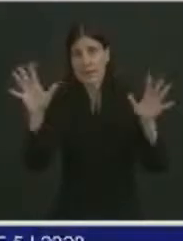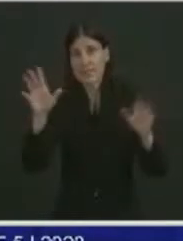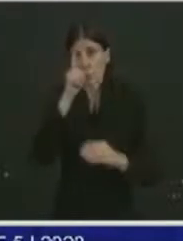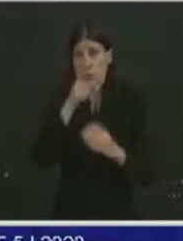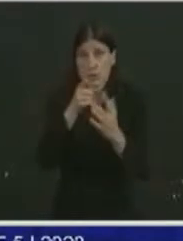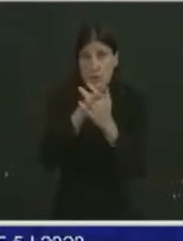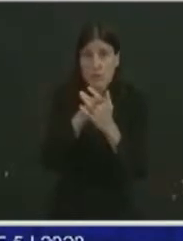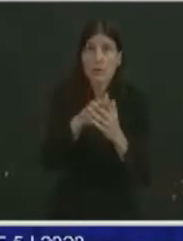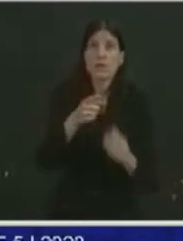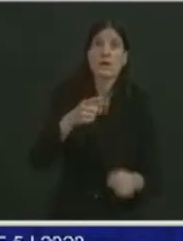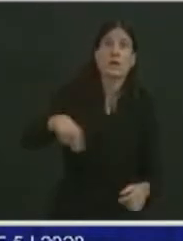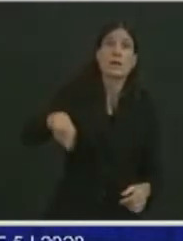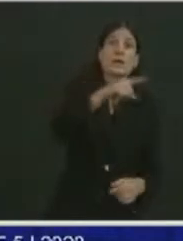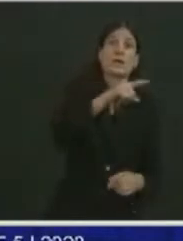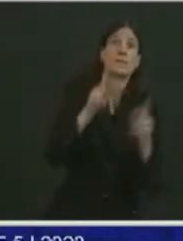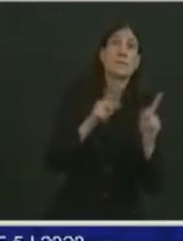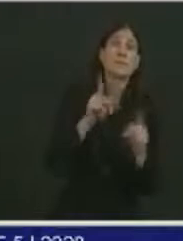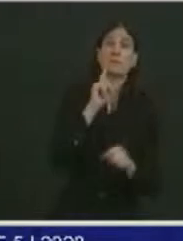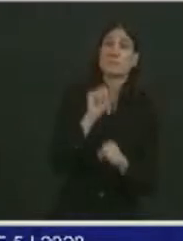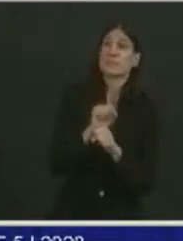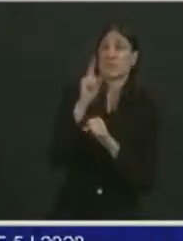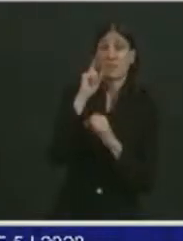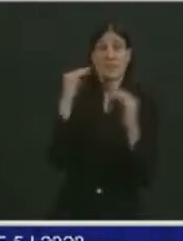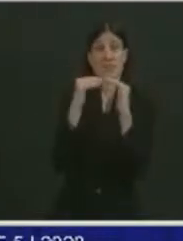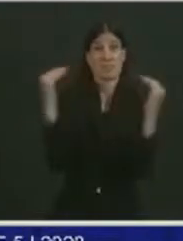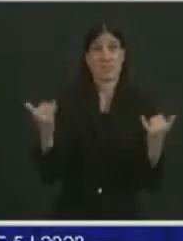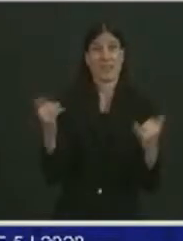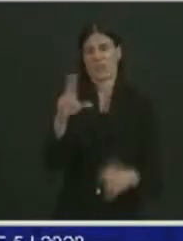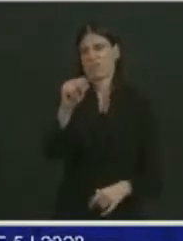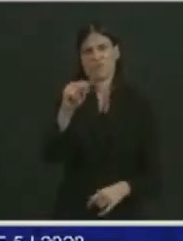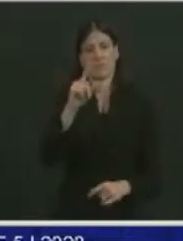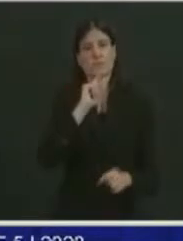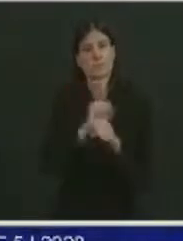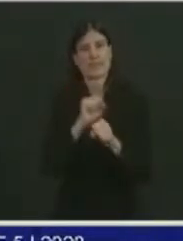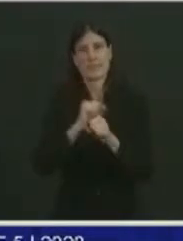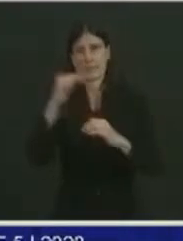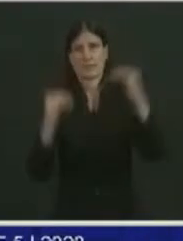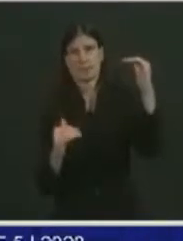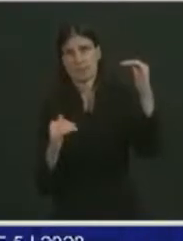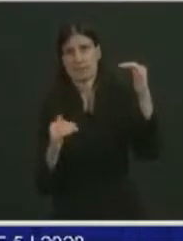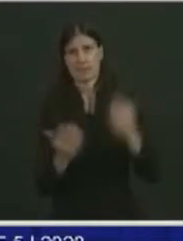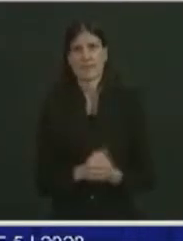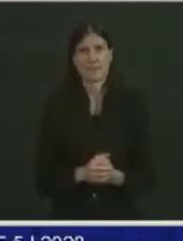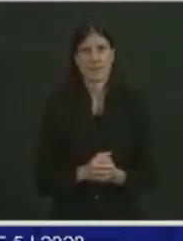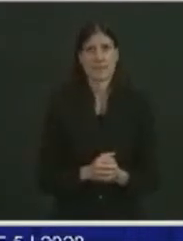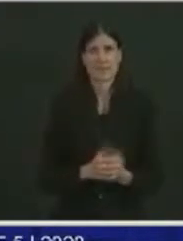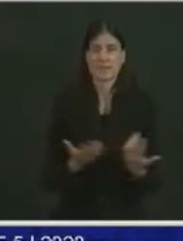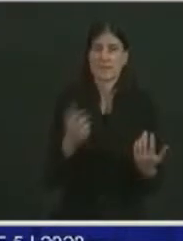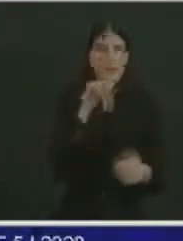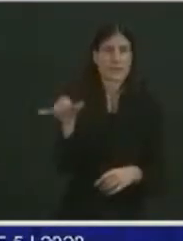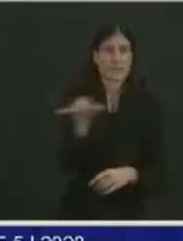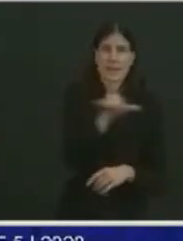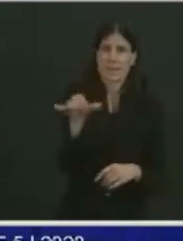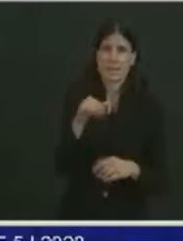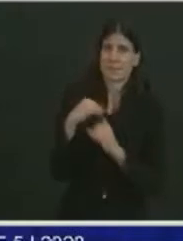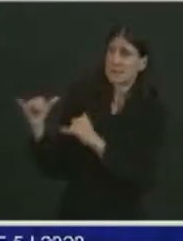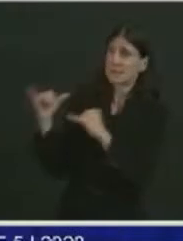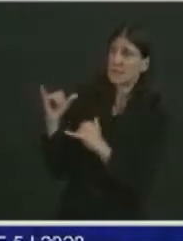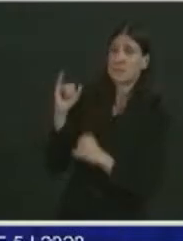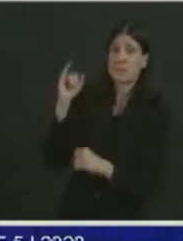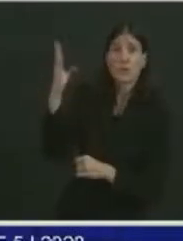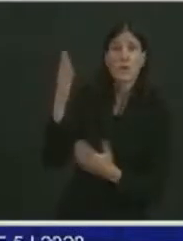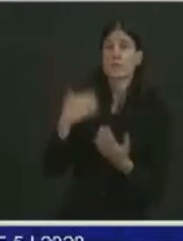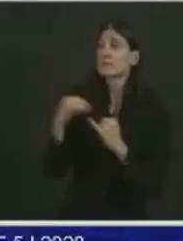been treated differently and have been given different opportunities because of the color of their skin, so that we can expose